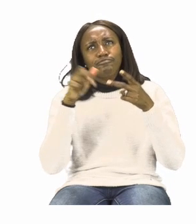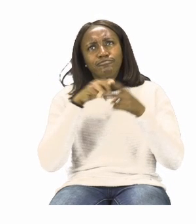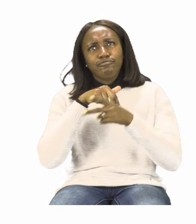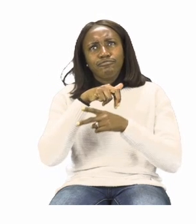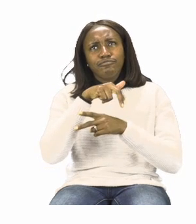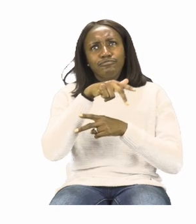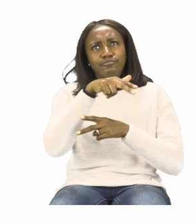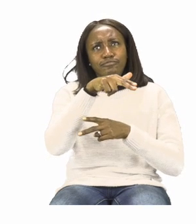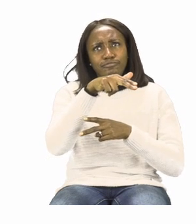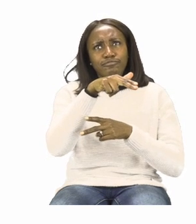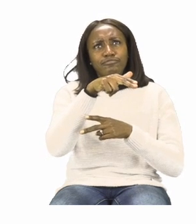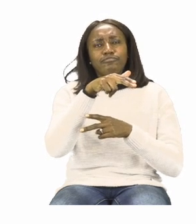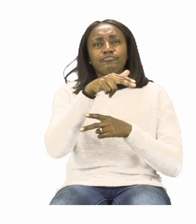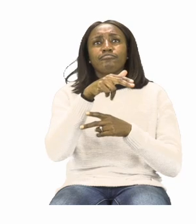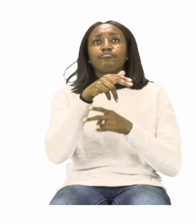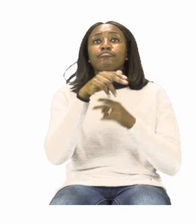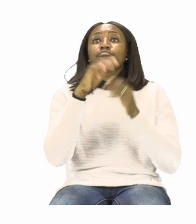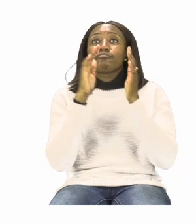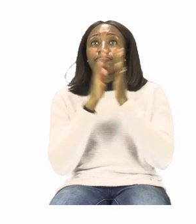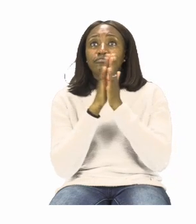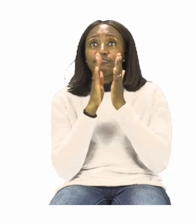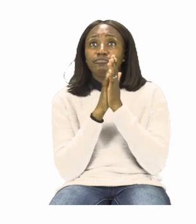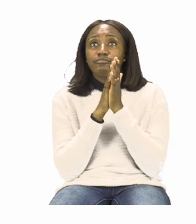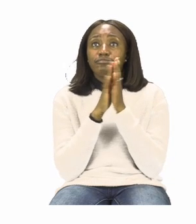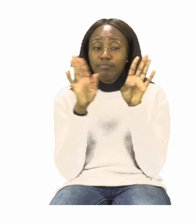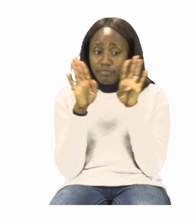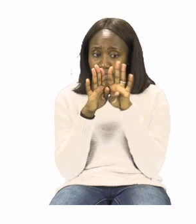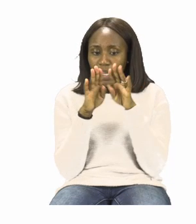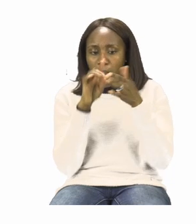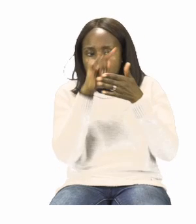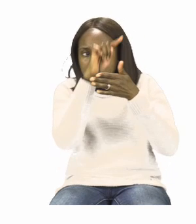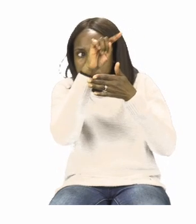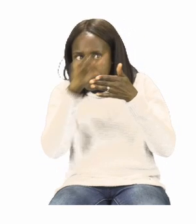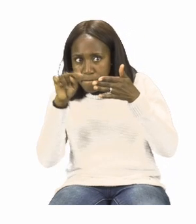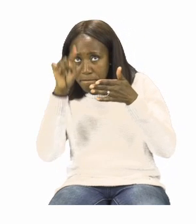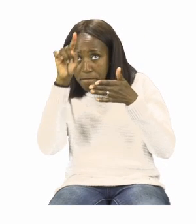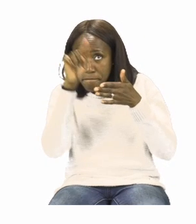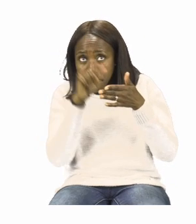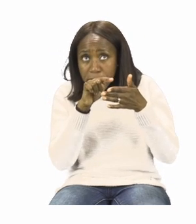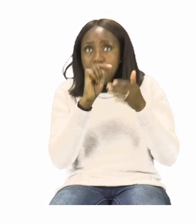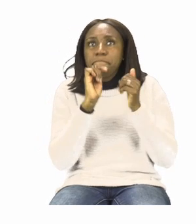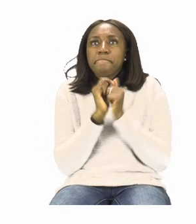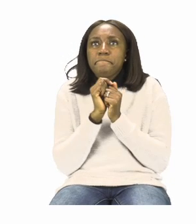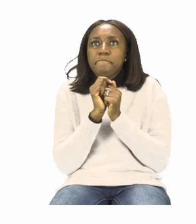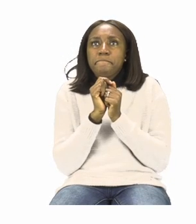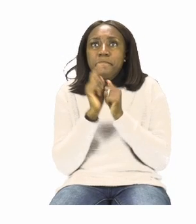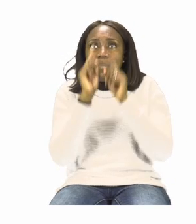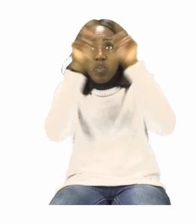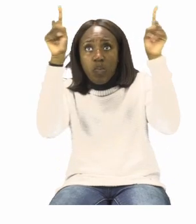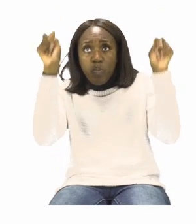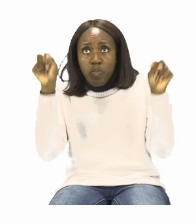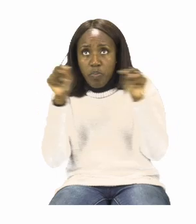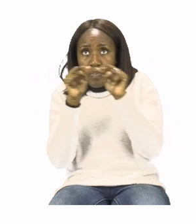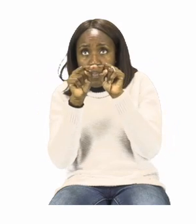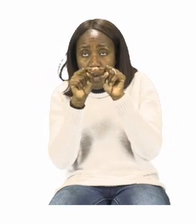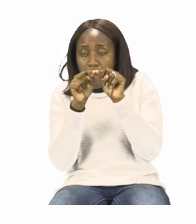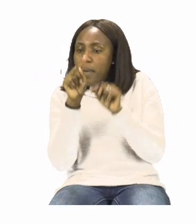I want you to make a little cross in the corner of this